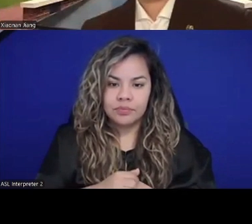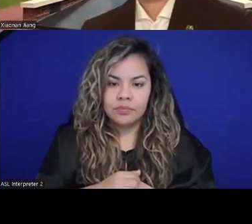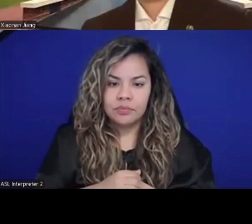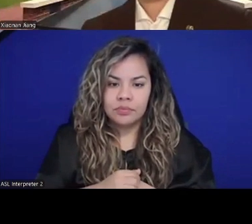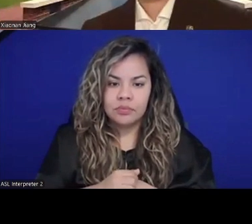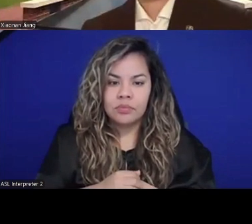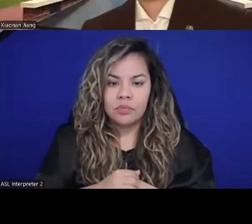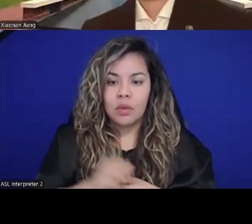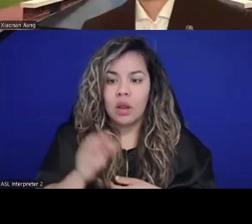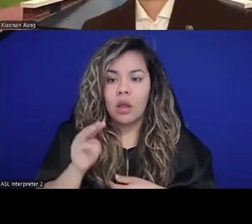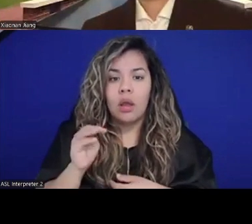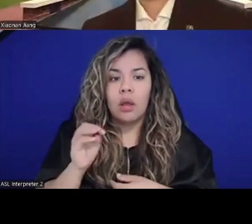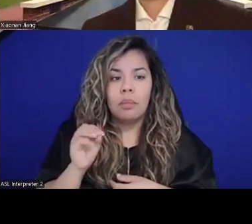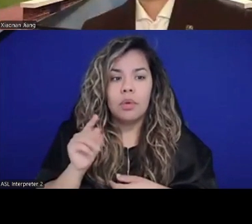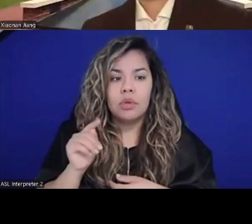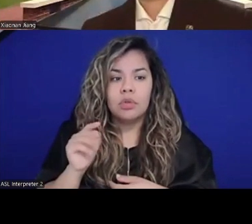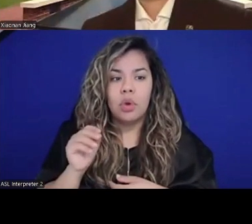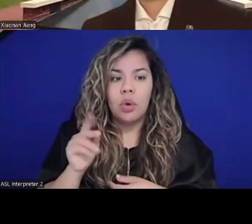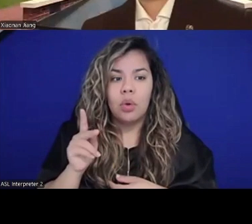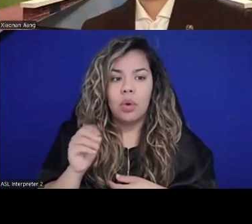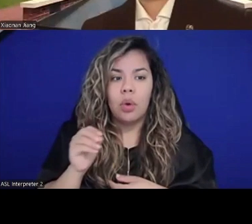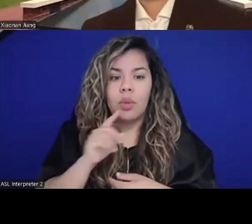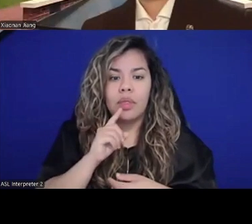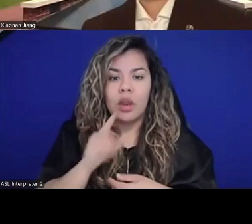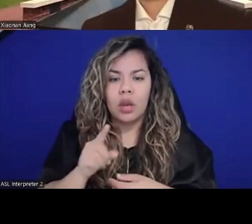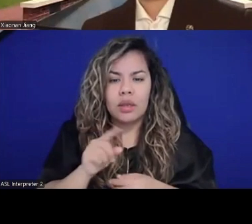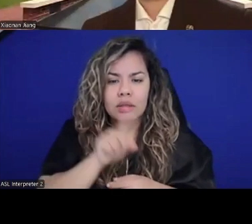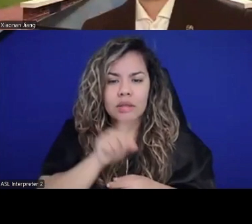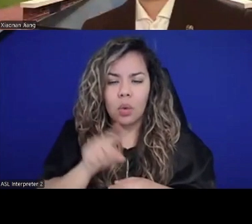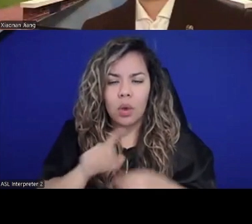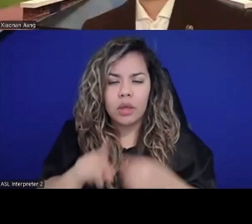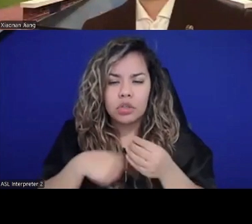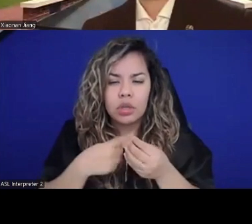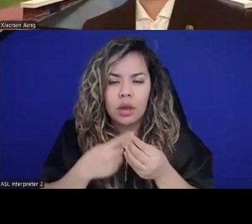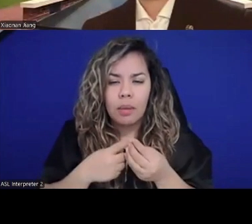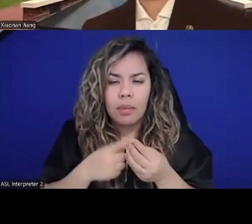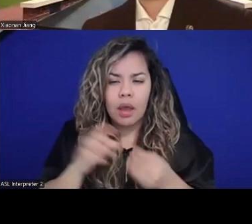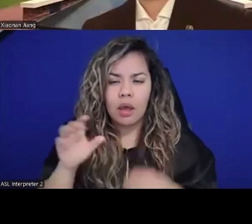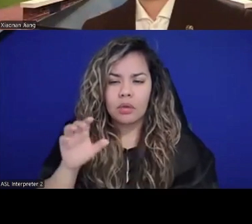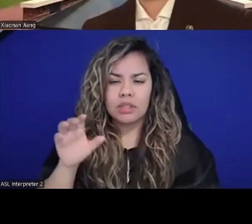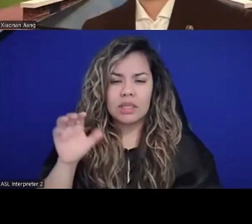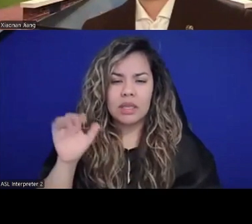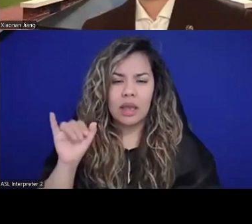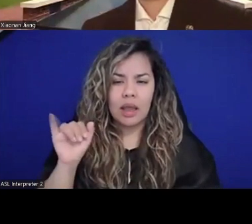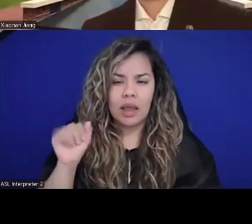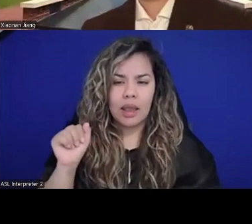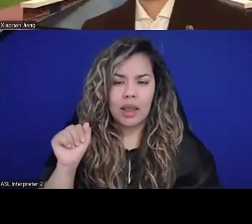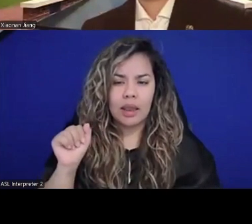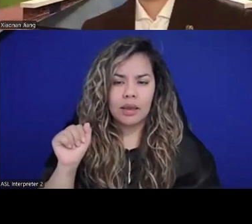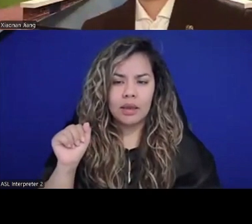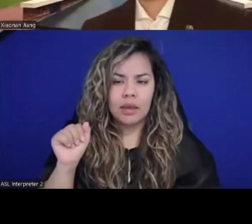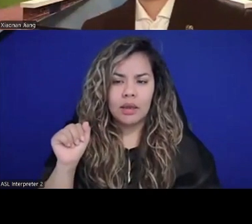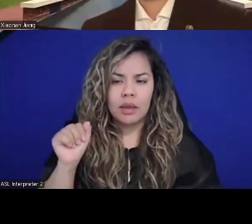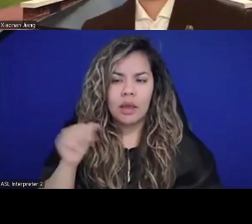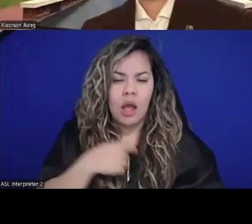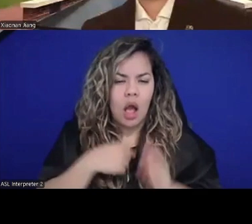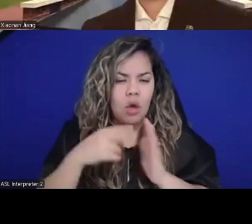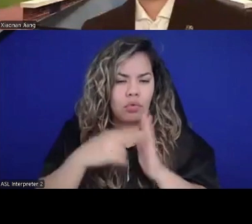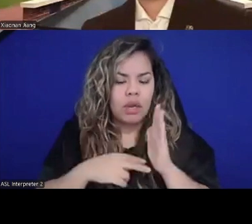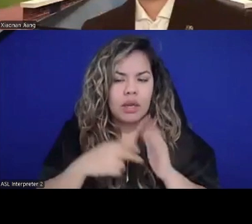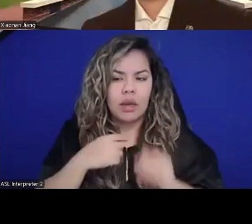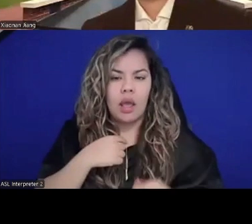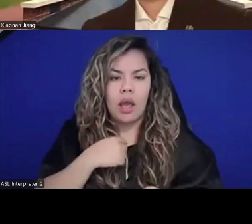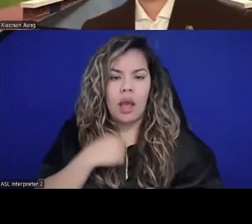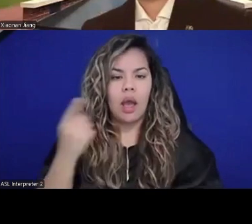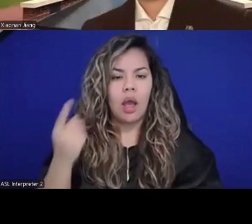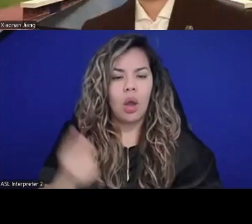Motoko, probably there is a question about CIA. I read it. I always